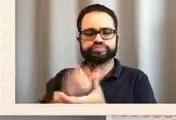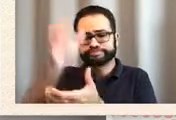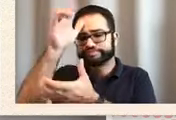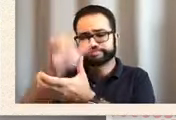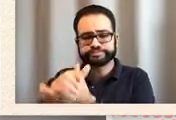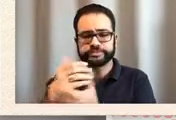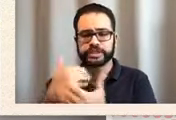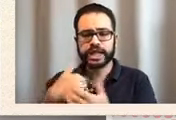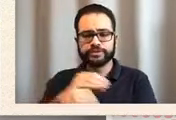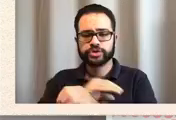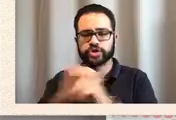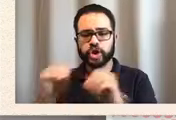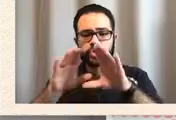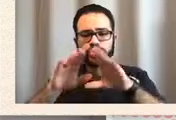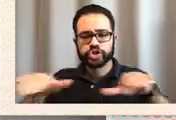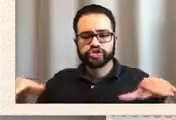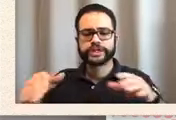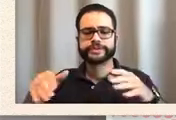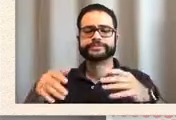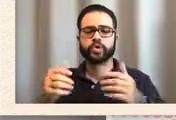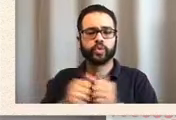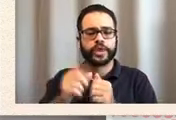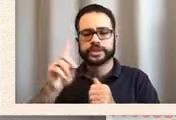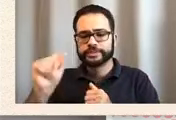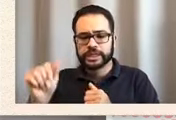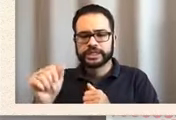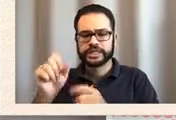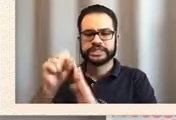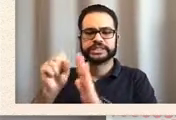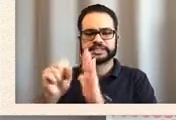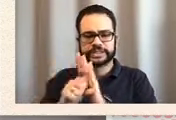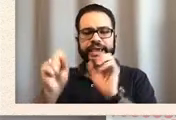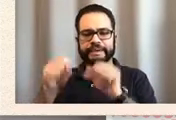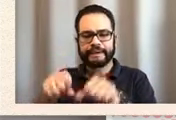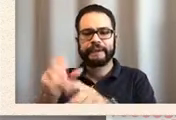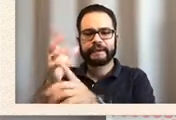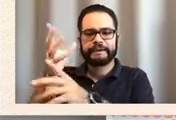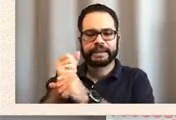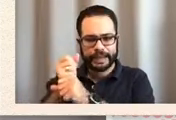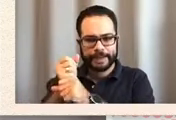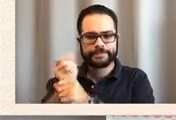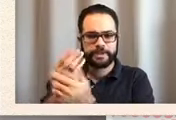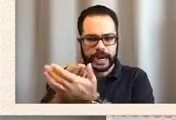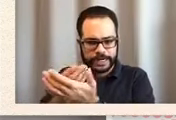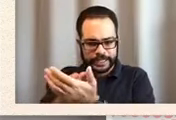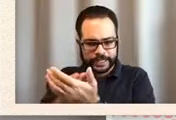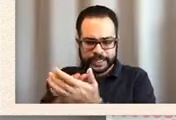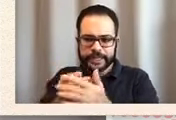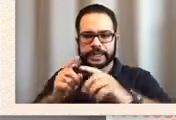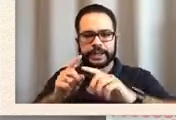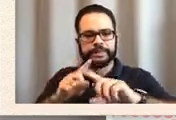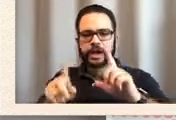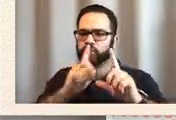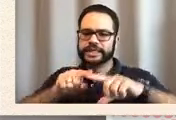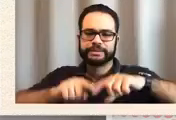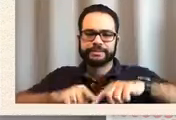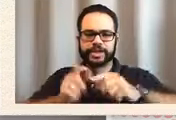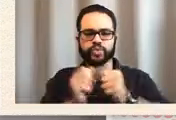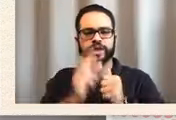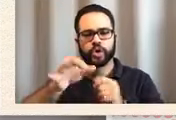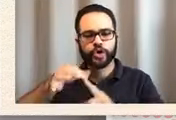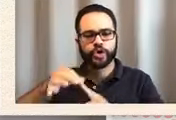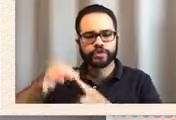with disability, that the state may make a claim on the estate. So it depends on your unique situation. But no, there is not